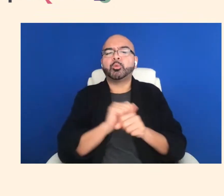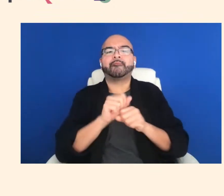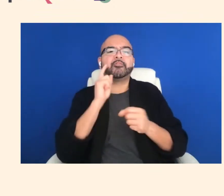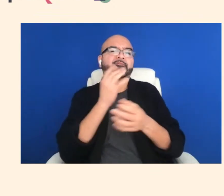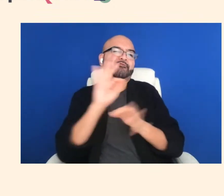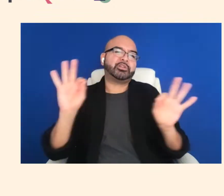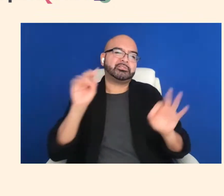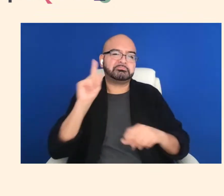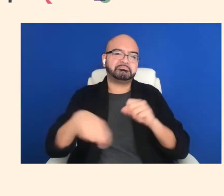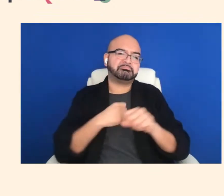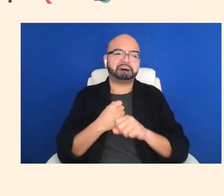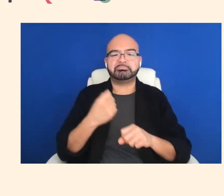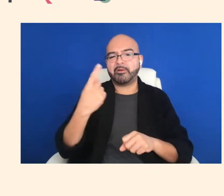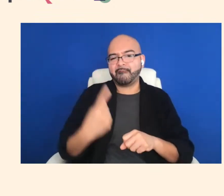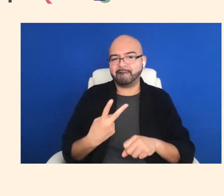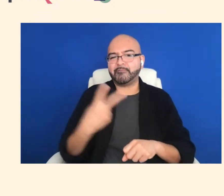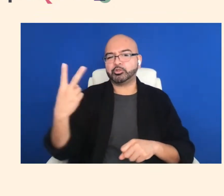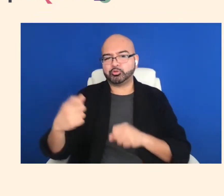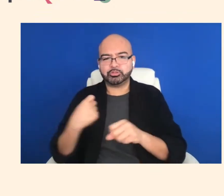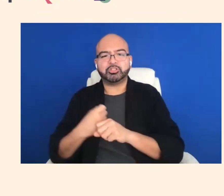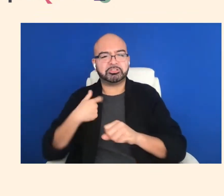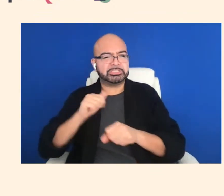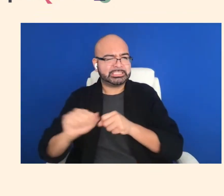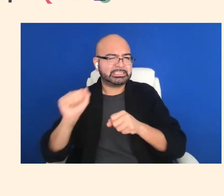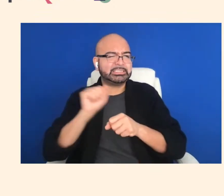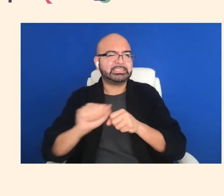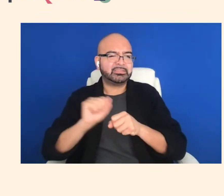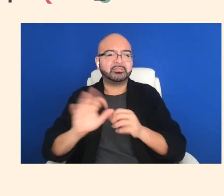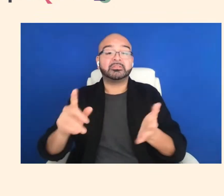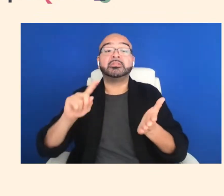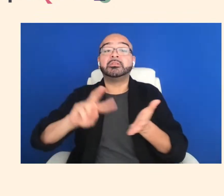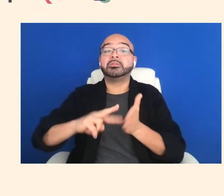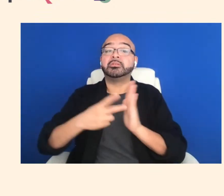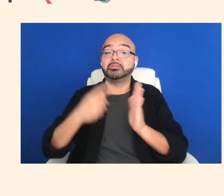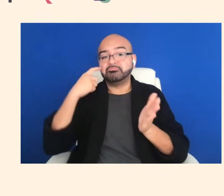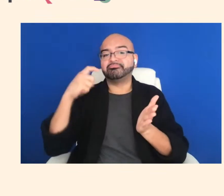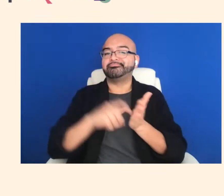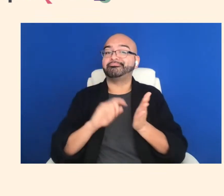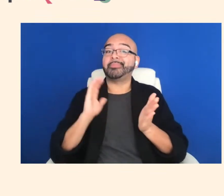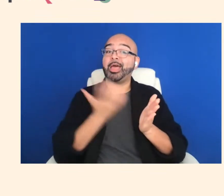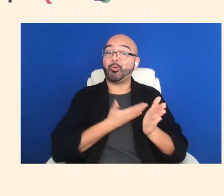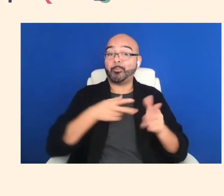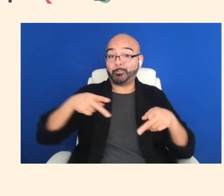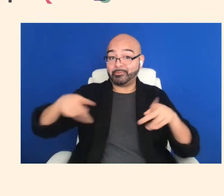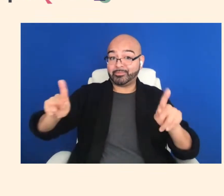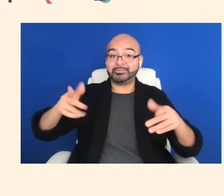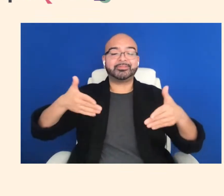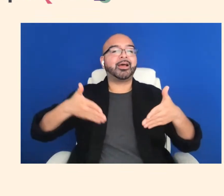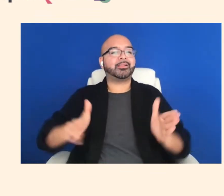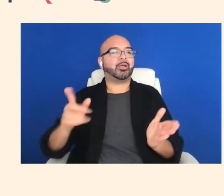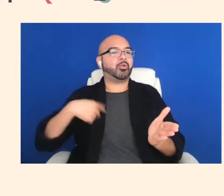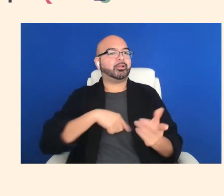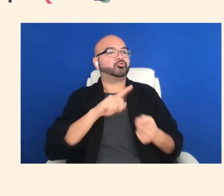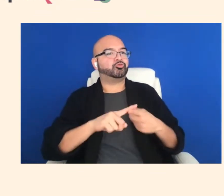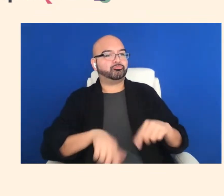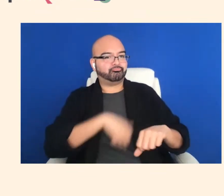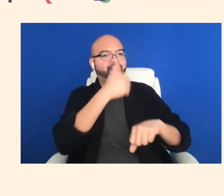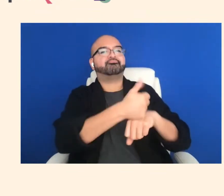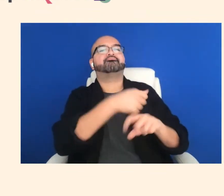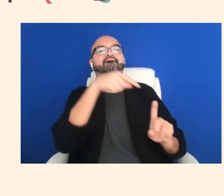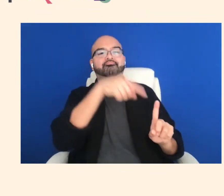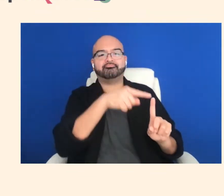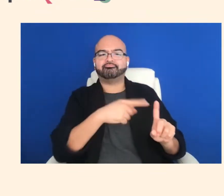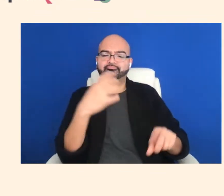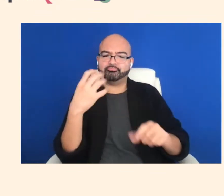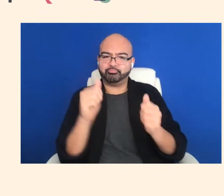half, 2 years. So we recognized that our privilege allowed us to start this up so powerfully, and that not